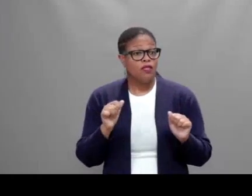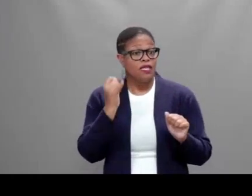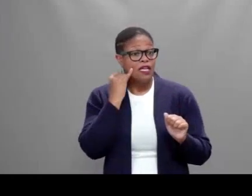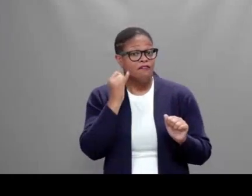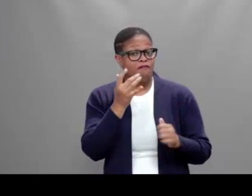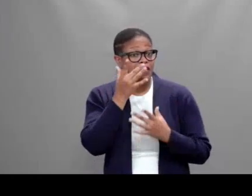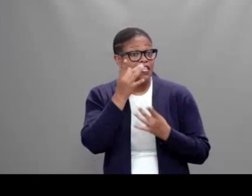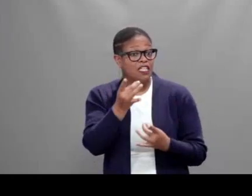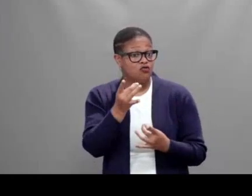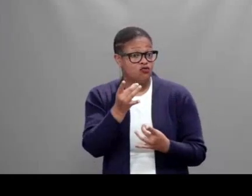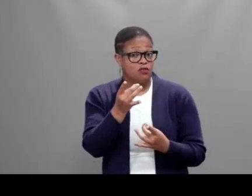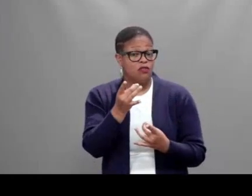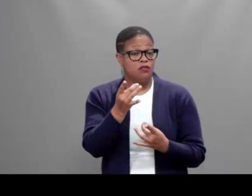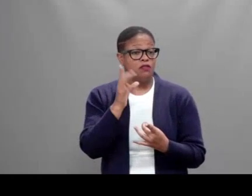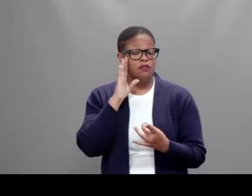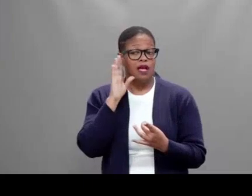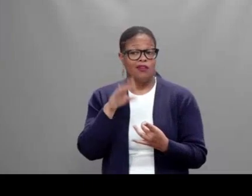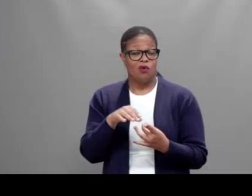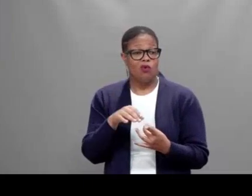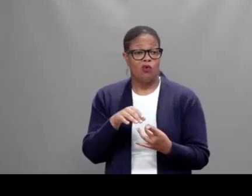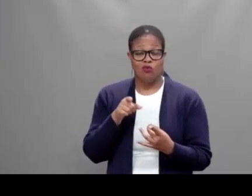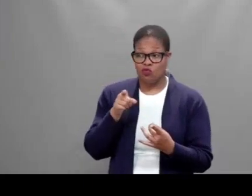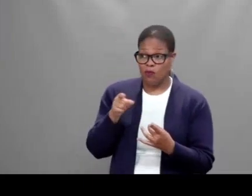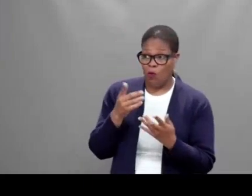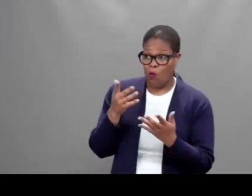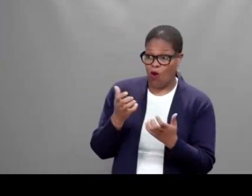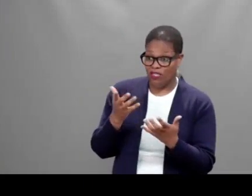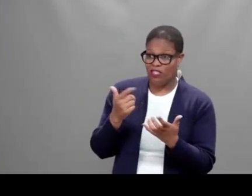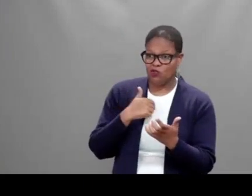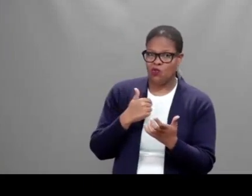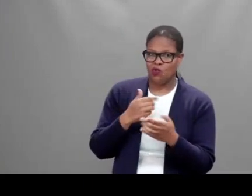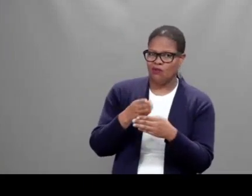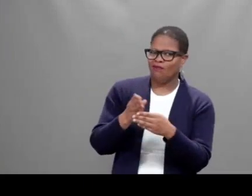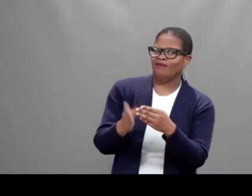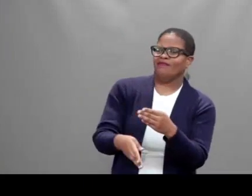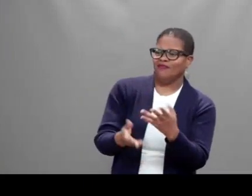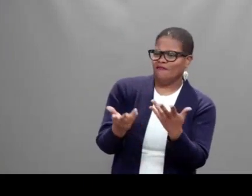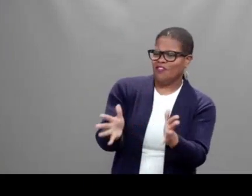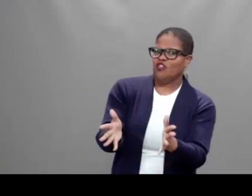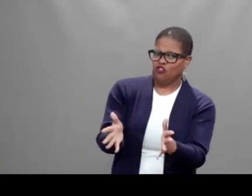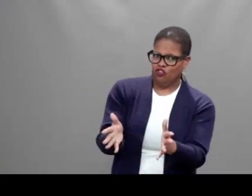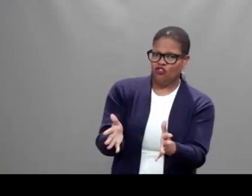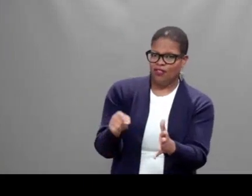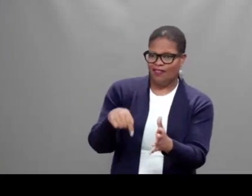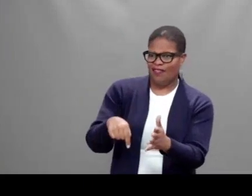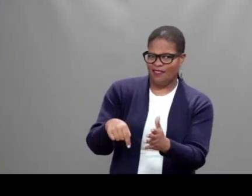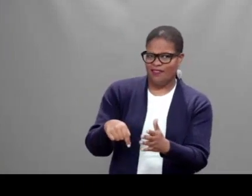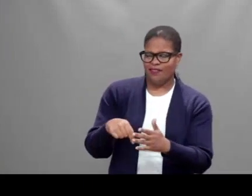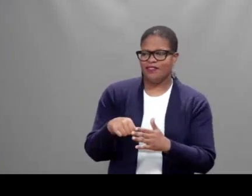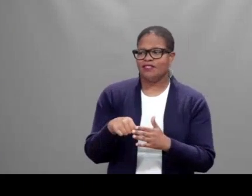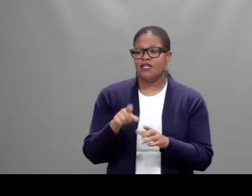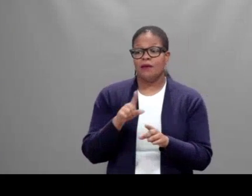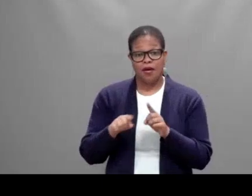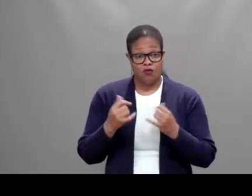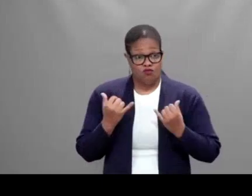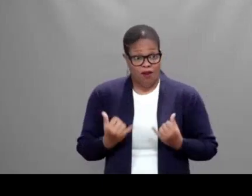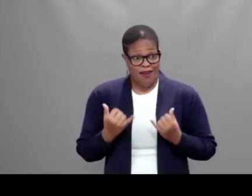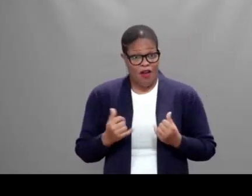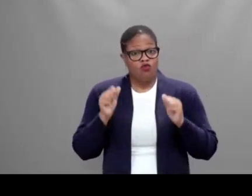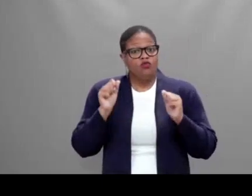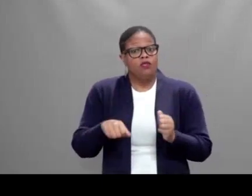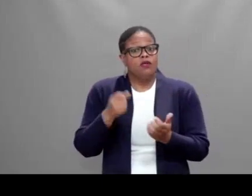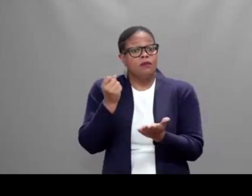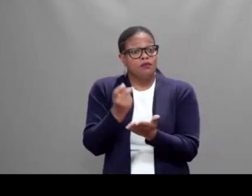were interested, I know you've been wanting to put this to bed, is you could, as it stands, you could approve